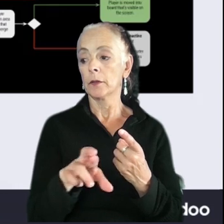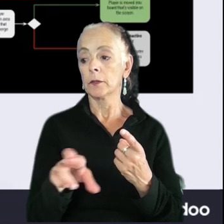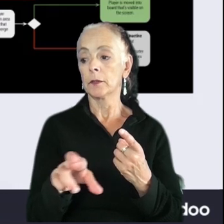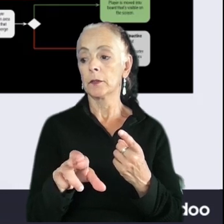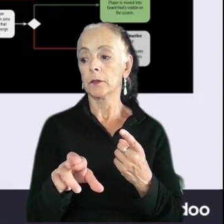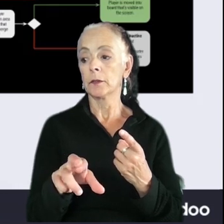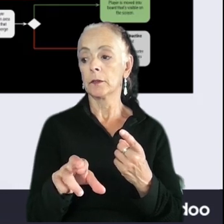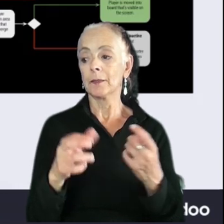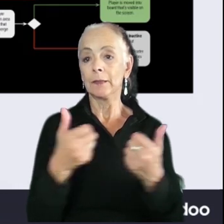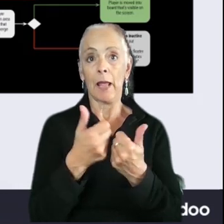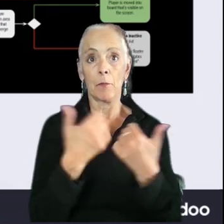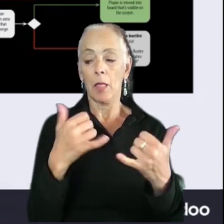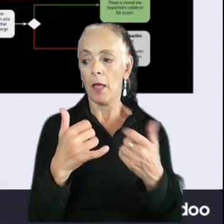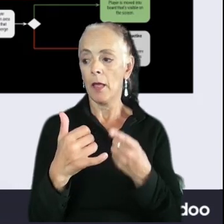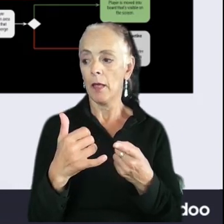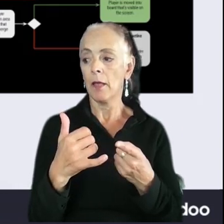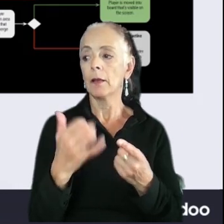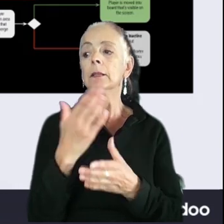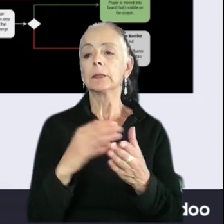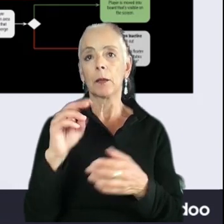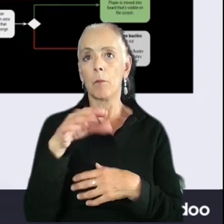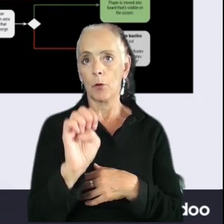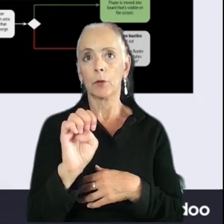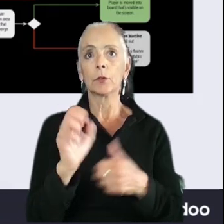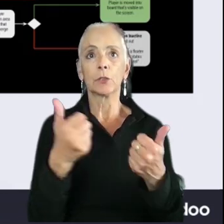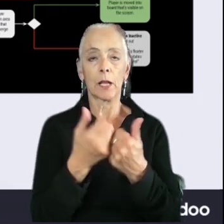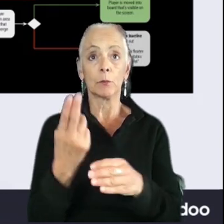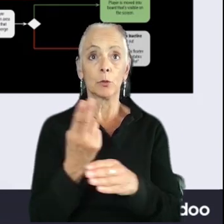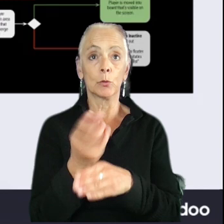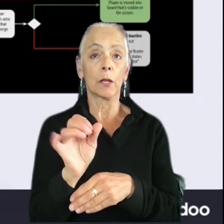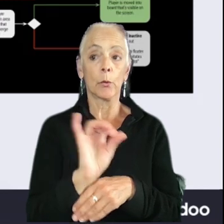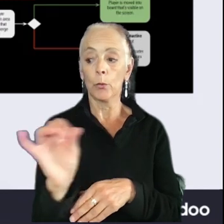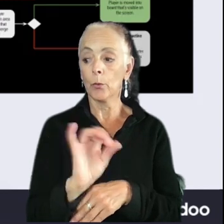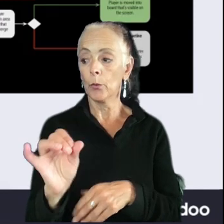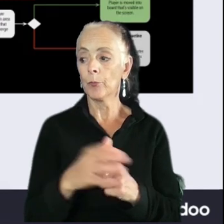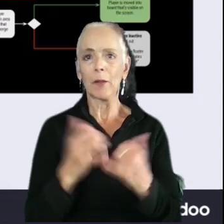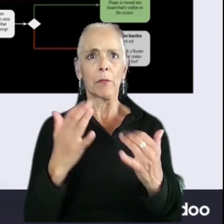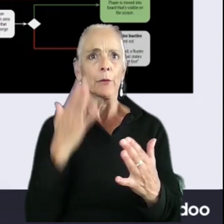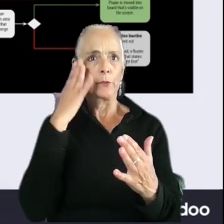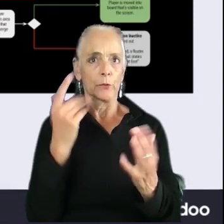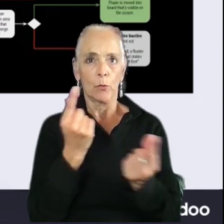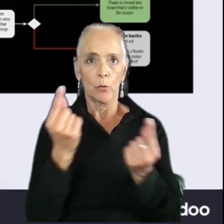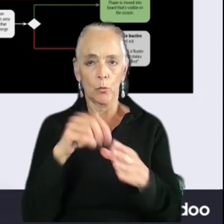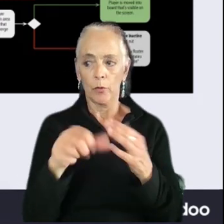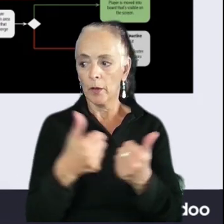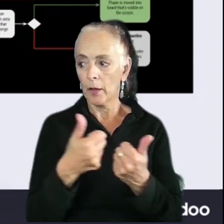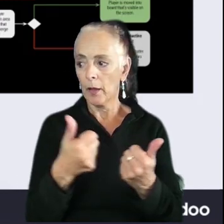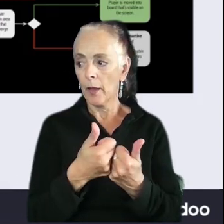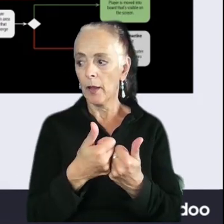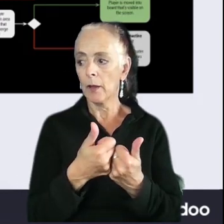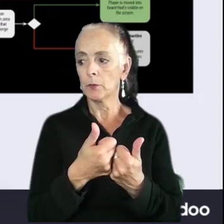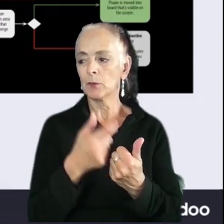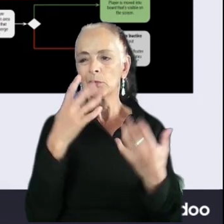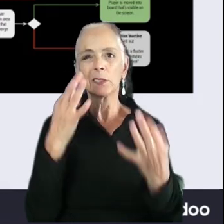you to the gameplay and some large games you use it too but since our players didn't know what to do in the game designers decided to use